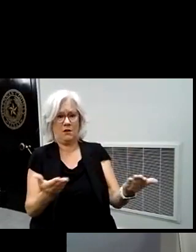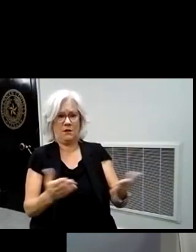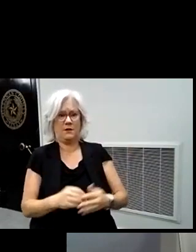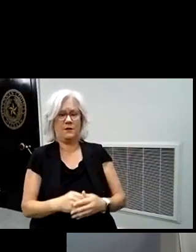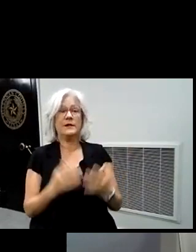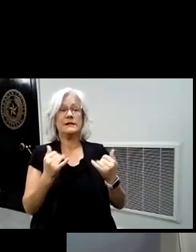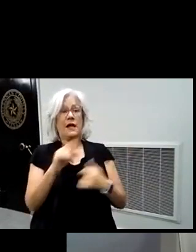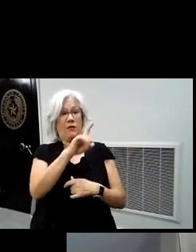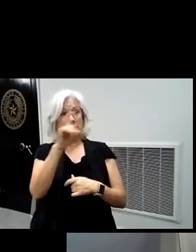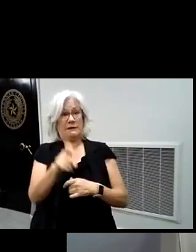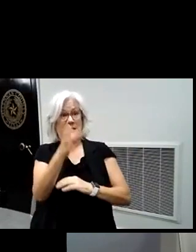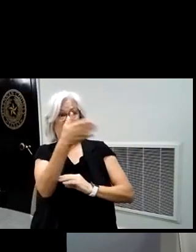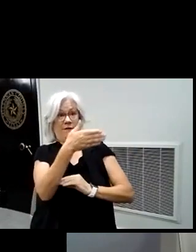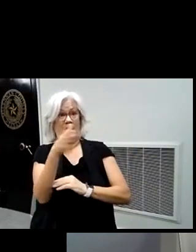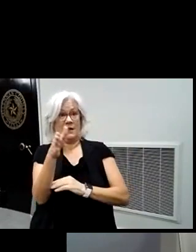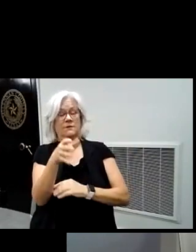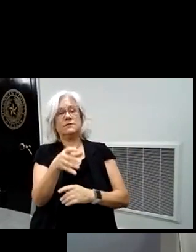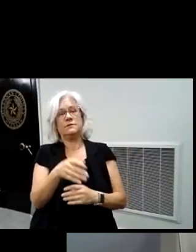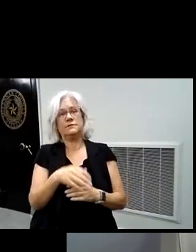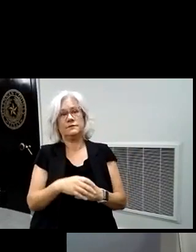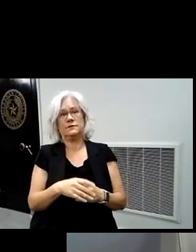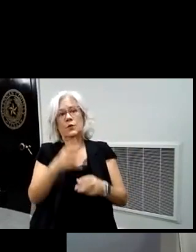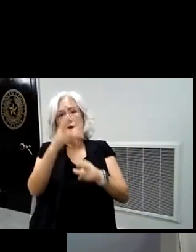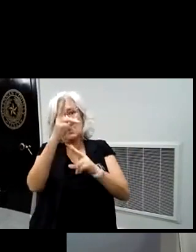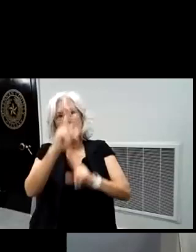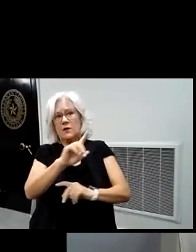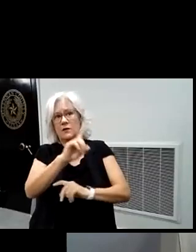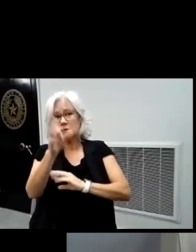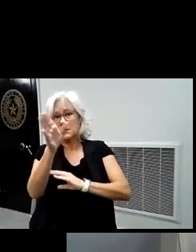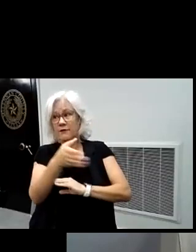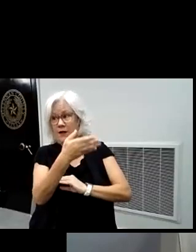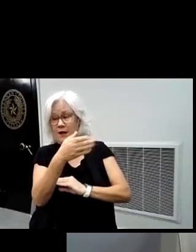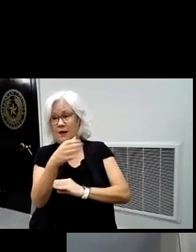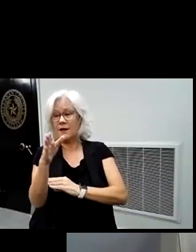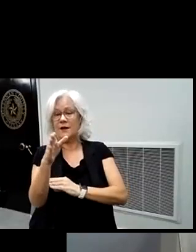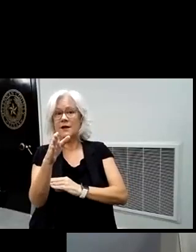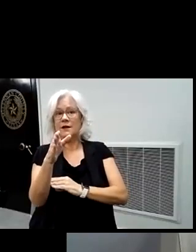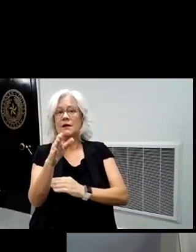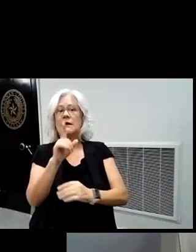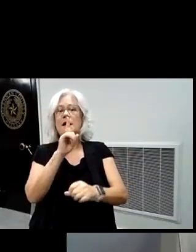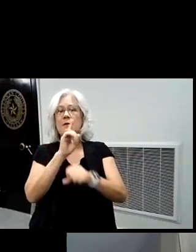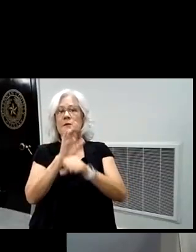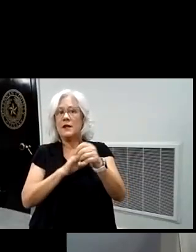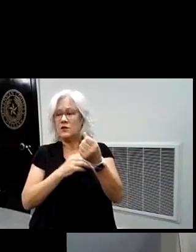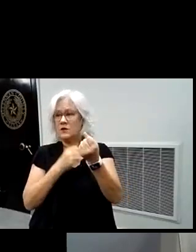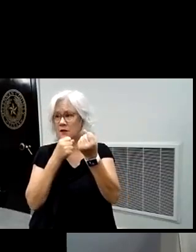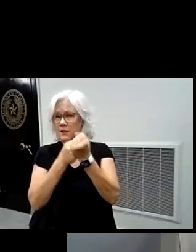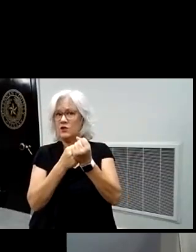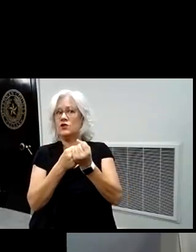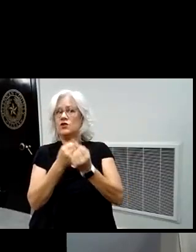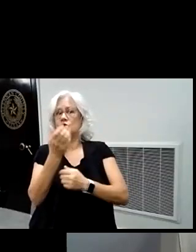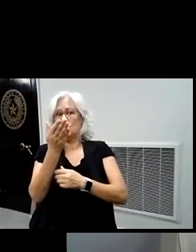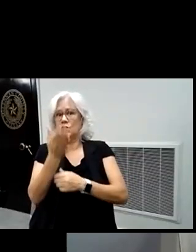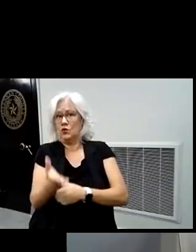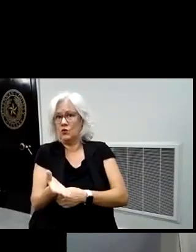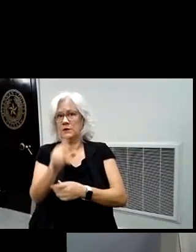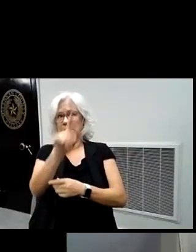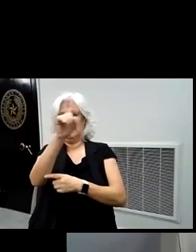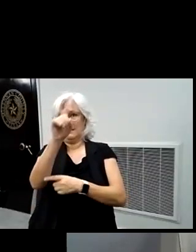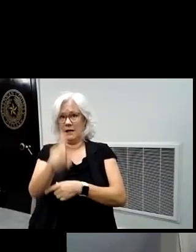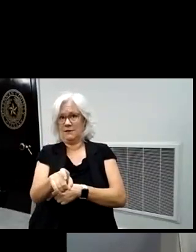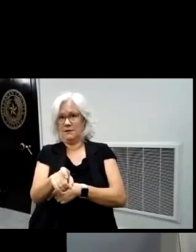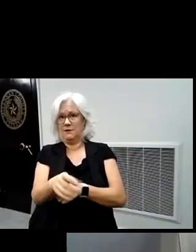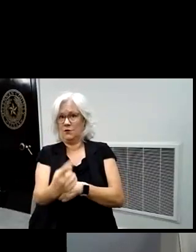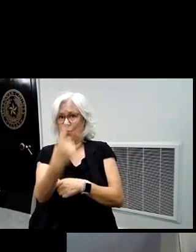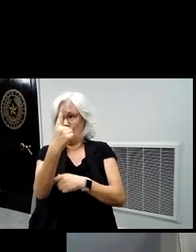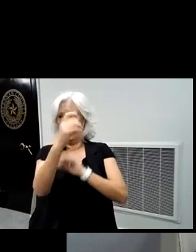all. Honor the Texas flag. Honor the Texas flag. I pledge allegiance to thee, Texas,